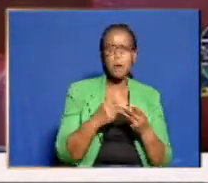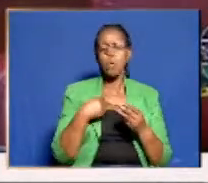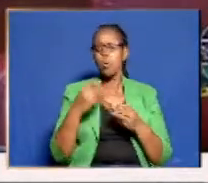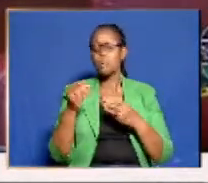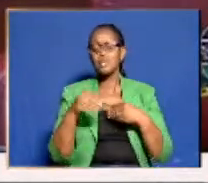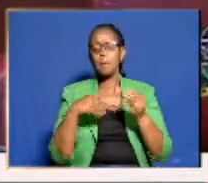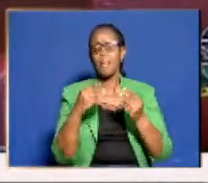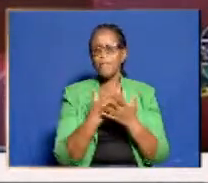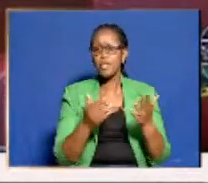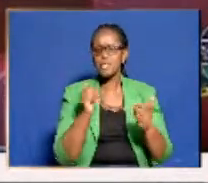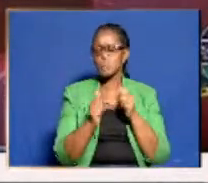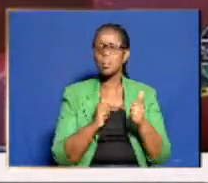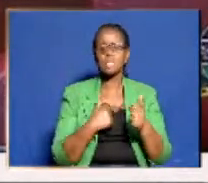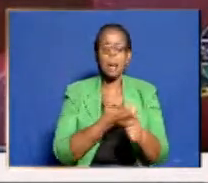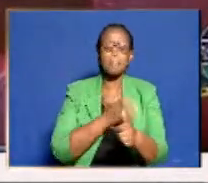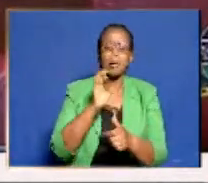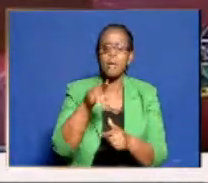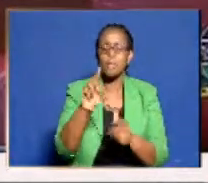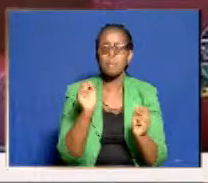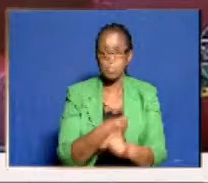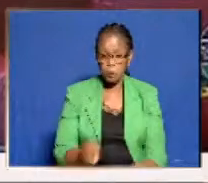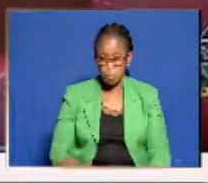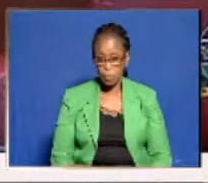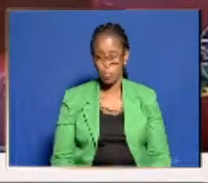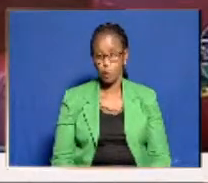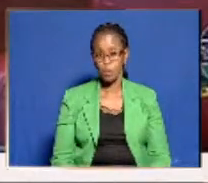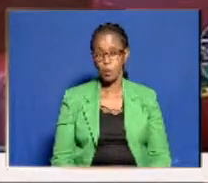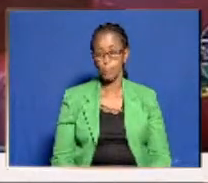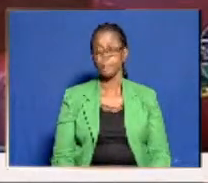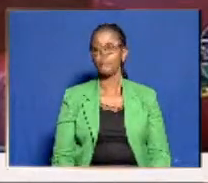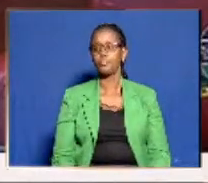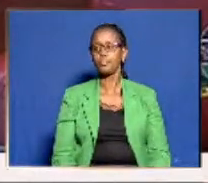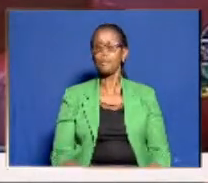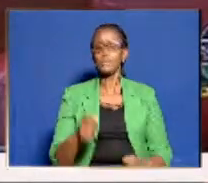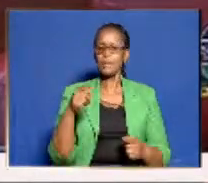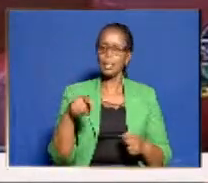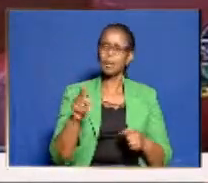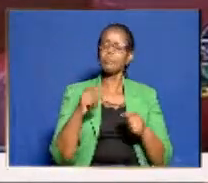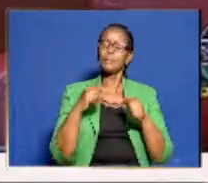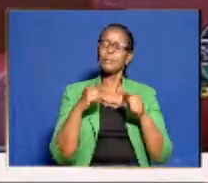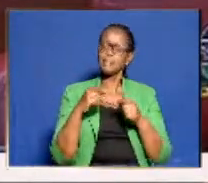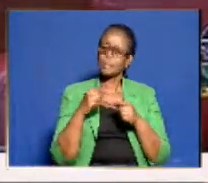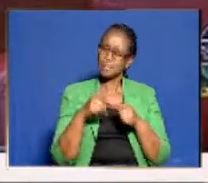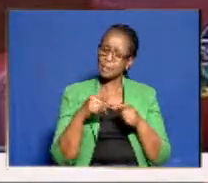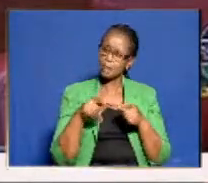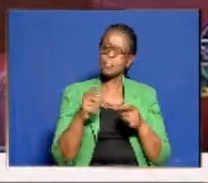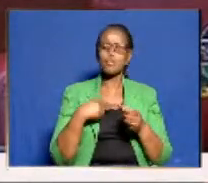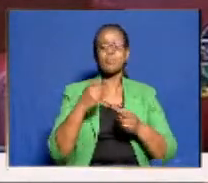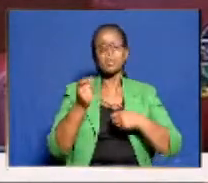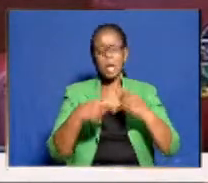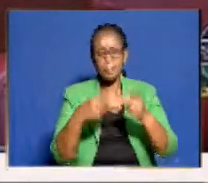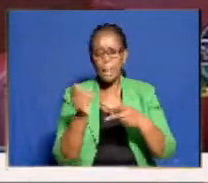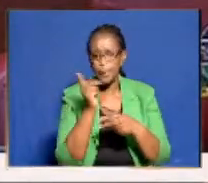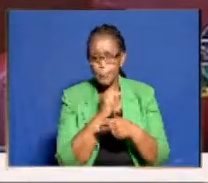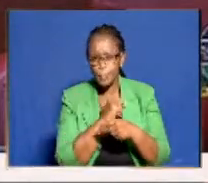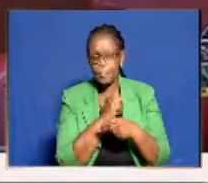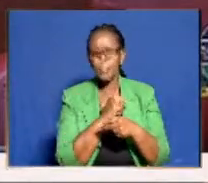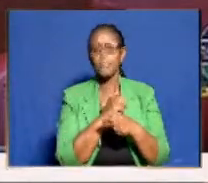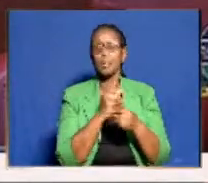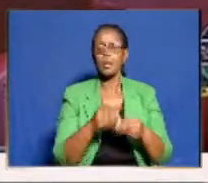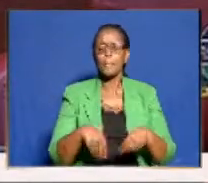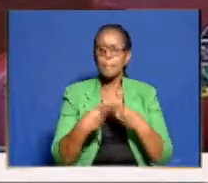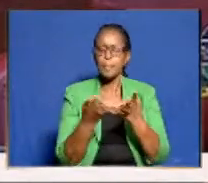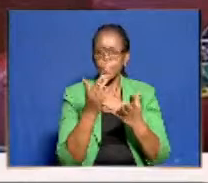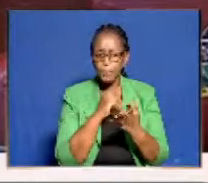economically empower them. And even on top of supplying, Honorable Speaker, they are still pending bills. Some of this well